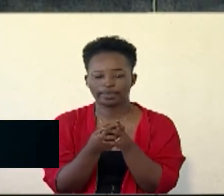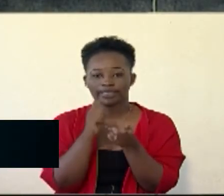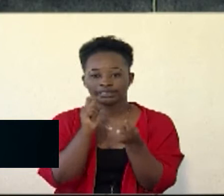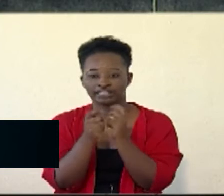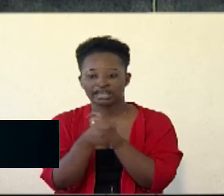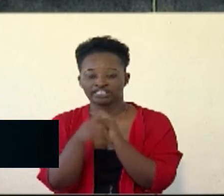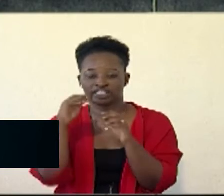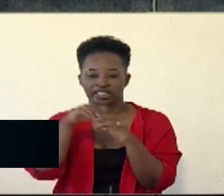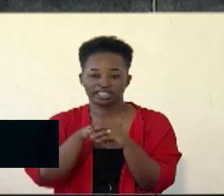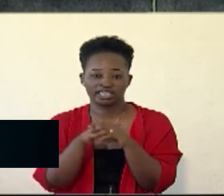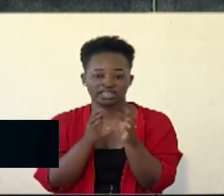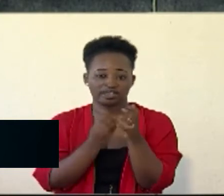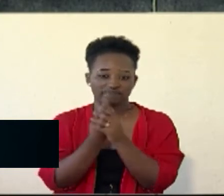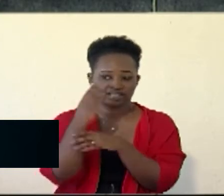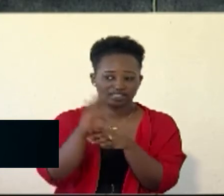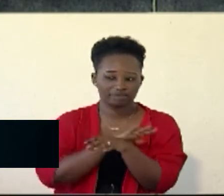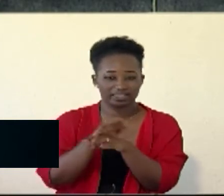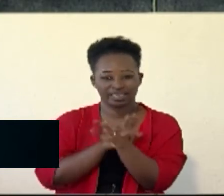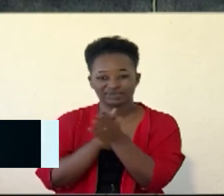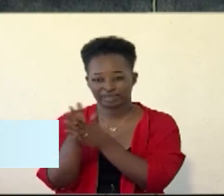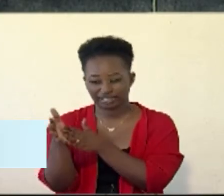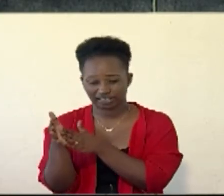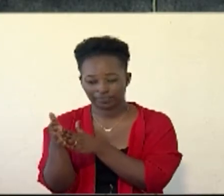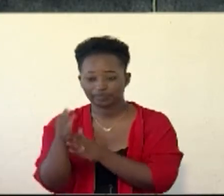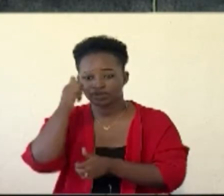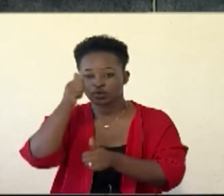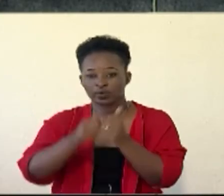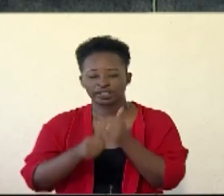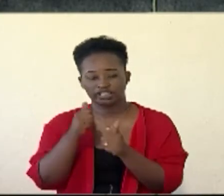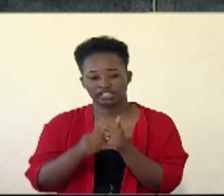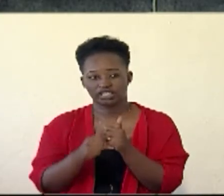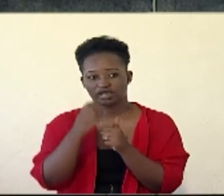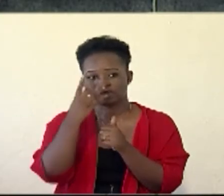change in investment expenditure, which is